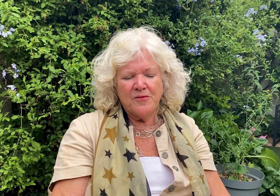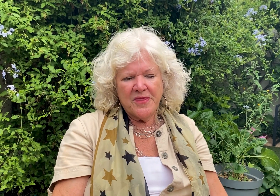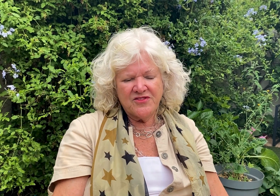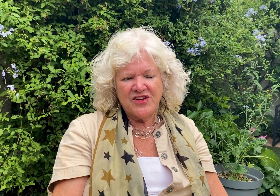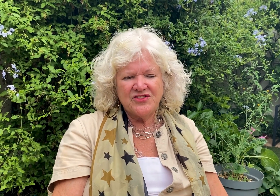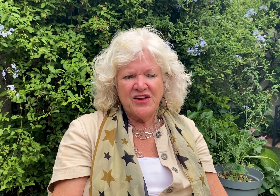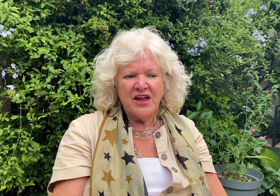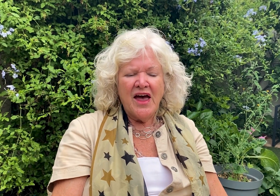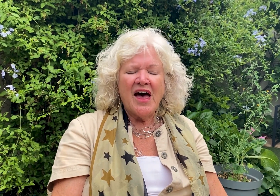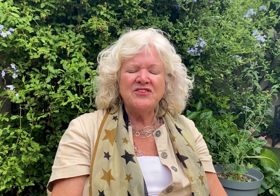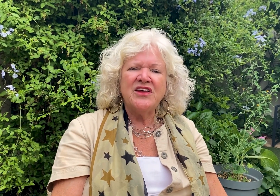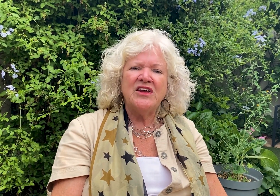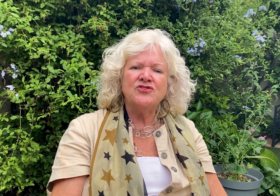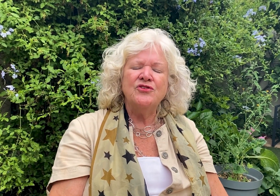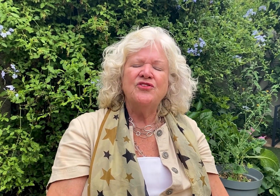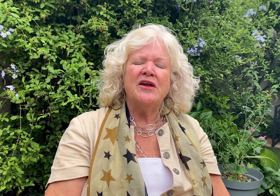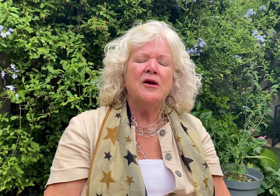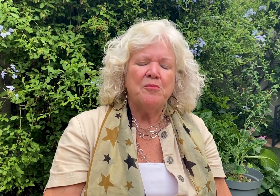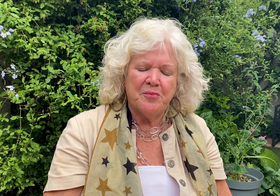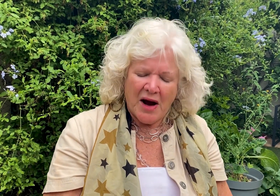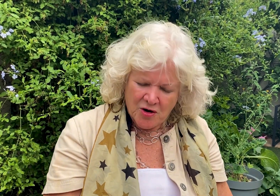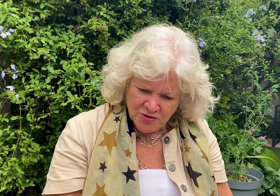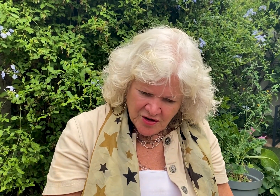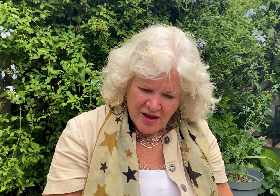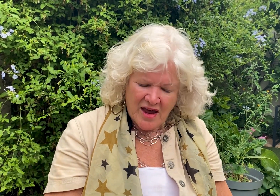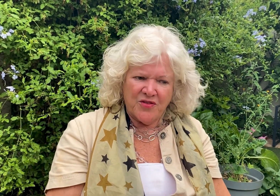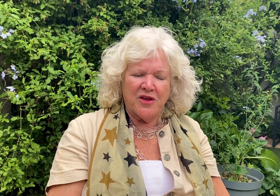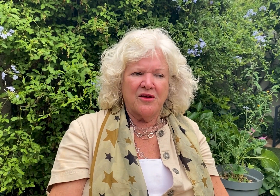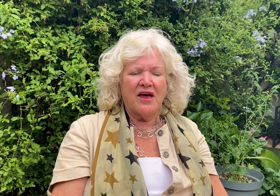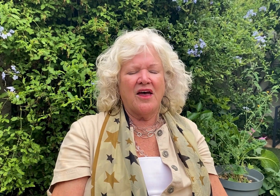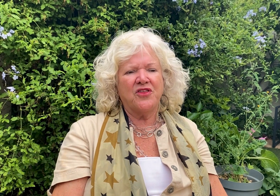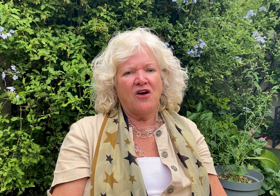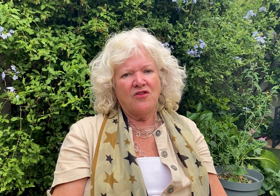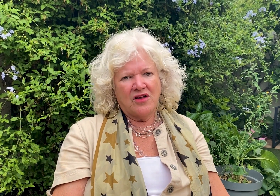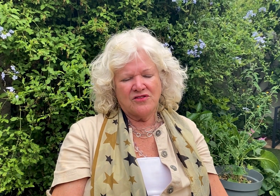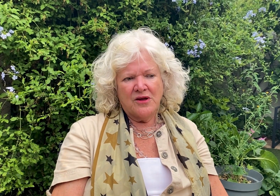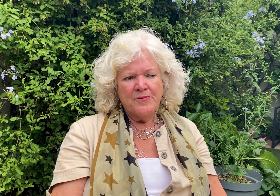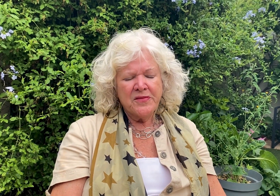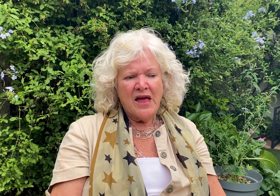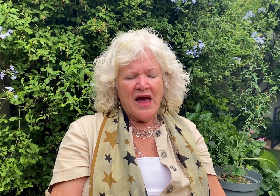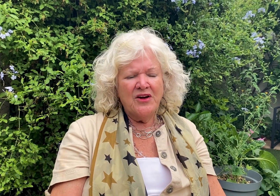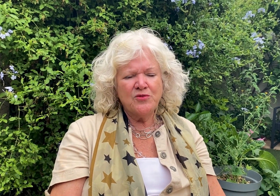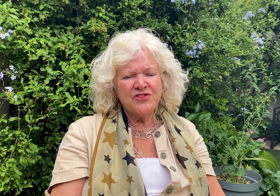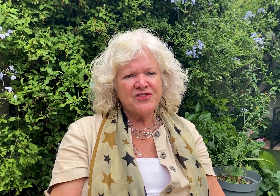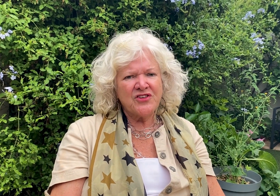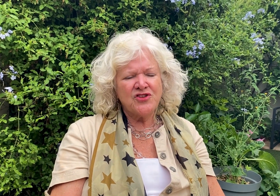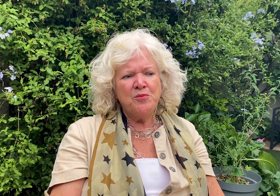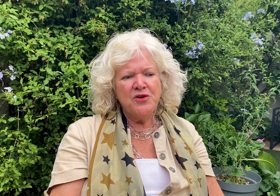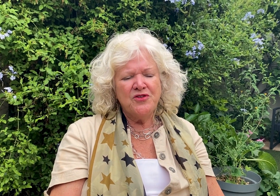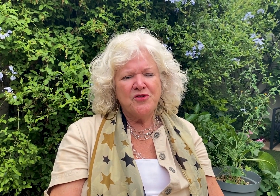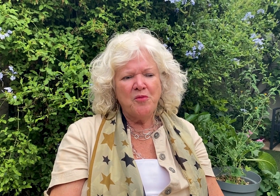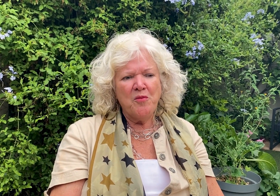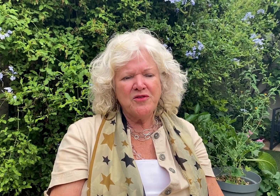of the seating, and he too then bowed at the oryx. And it was such